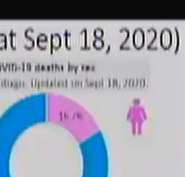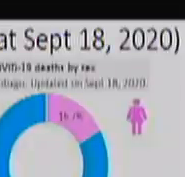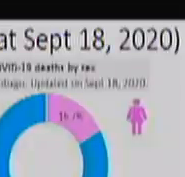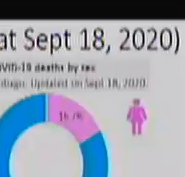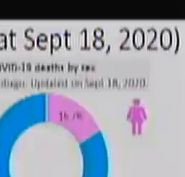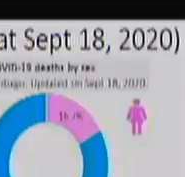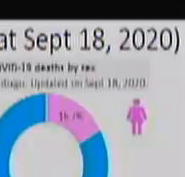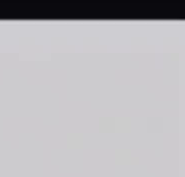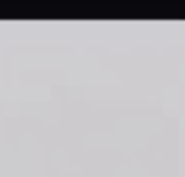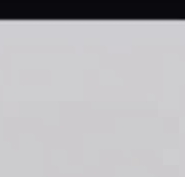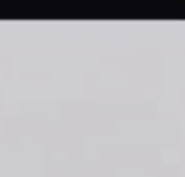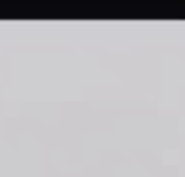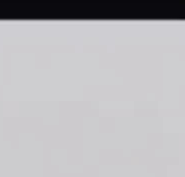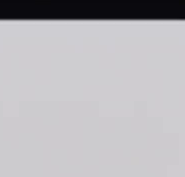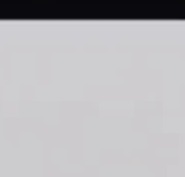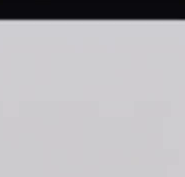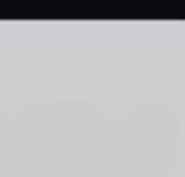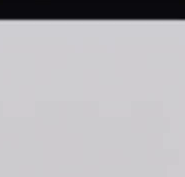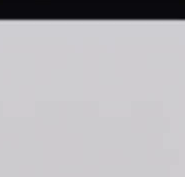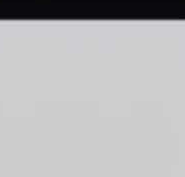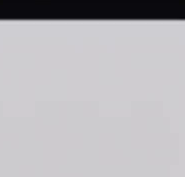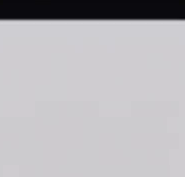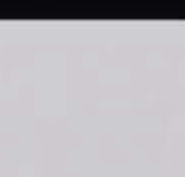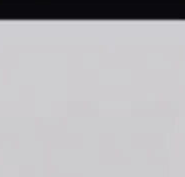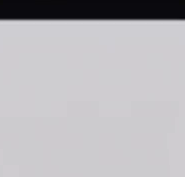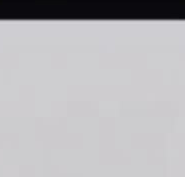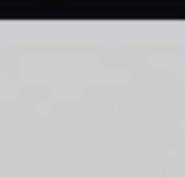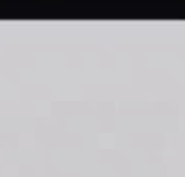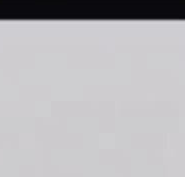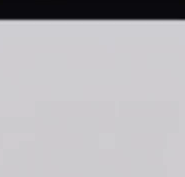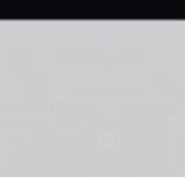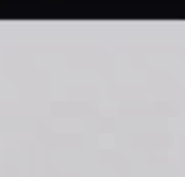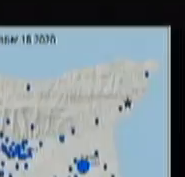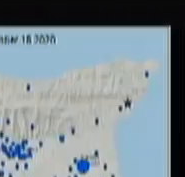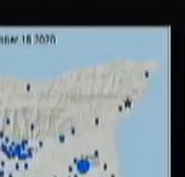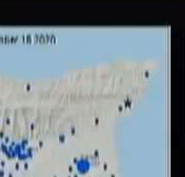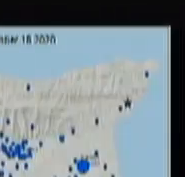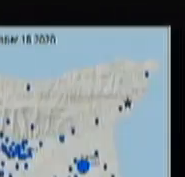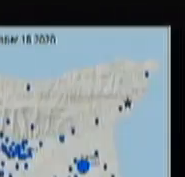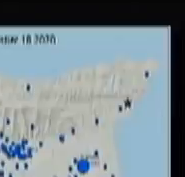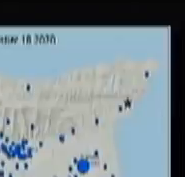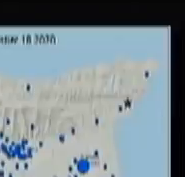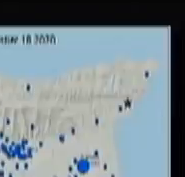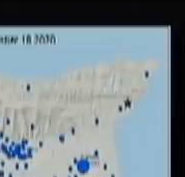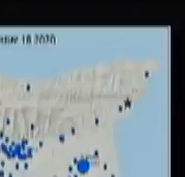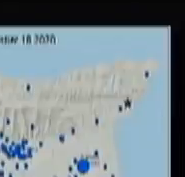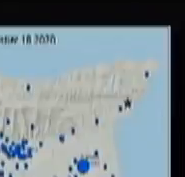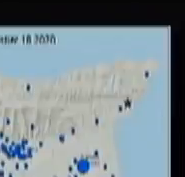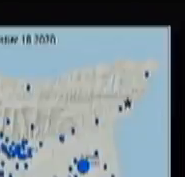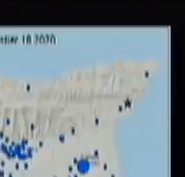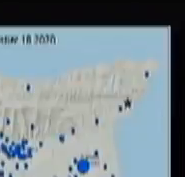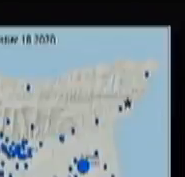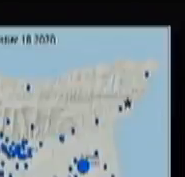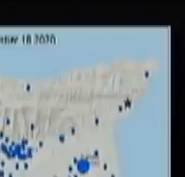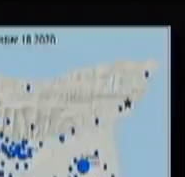passed on. Next slide. The geographic distribution, we're just giving you the updates. Continue. As we've seen